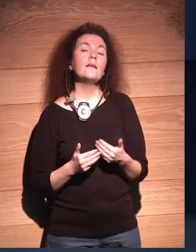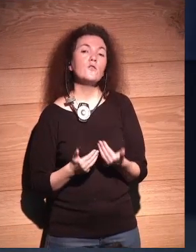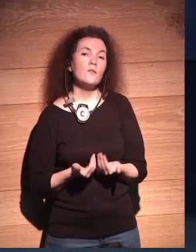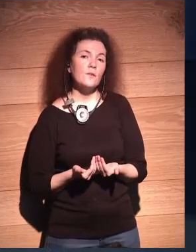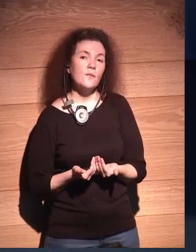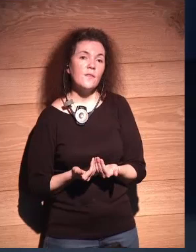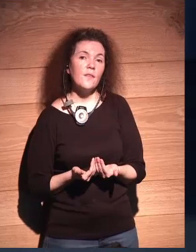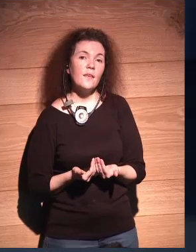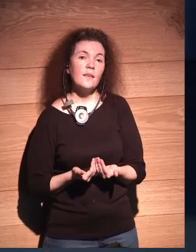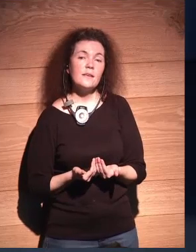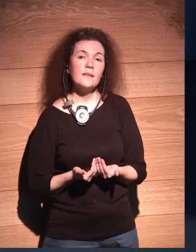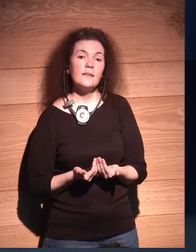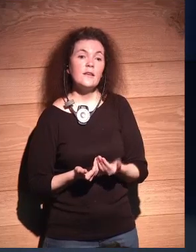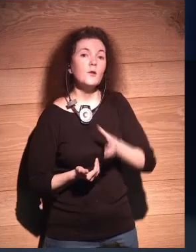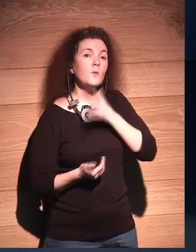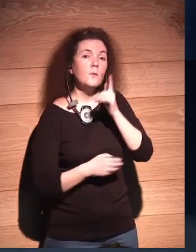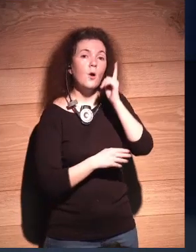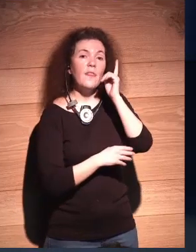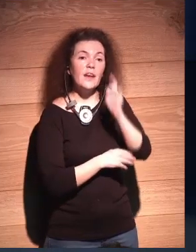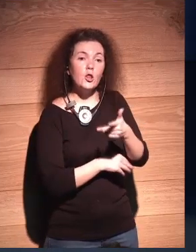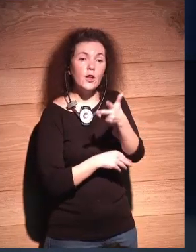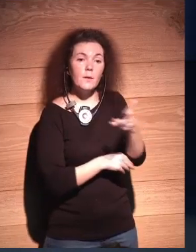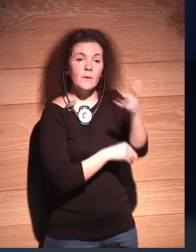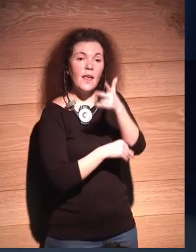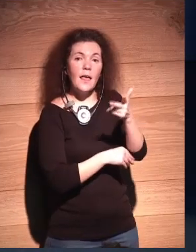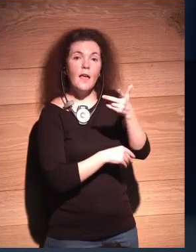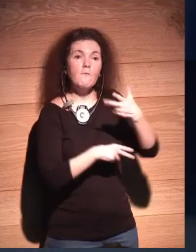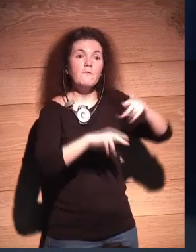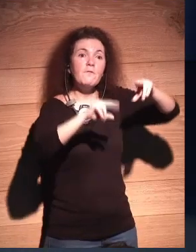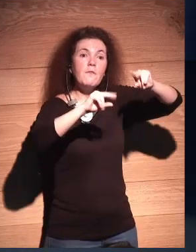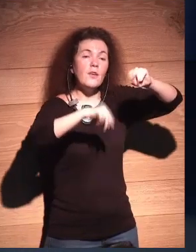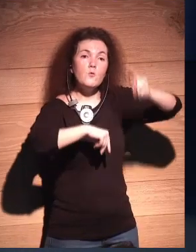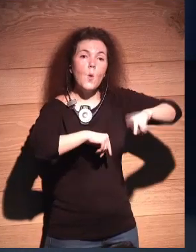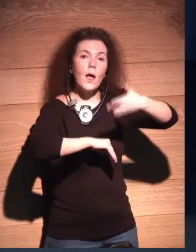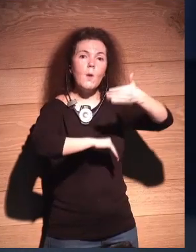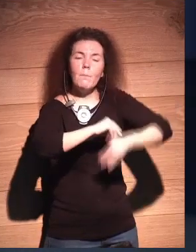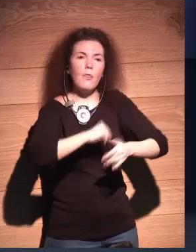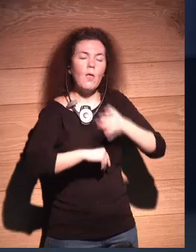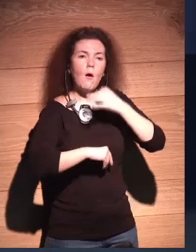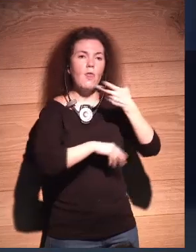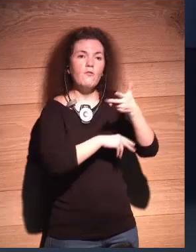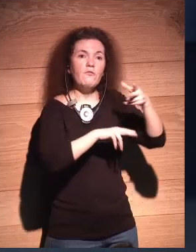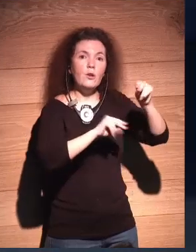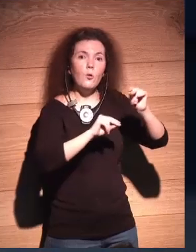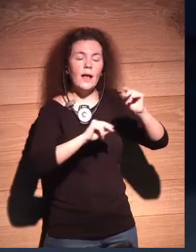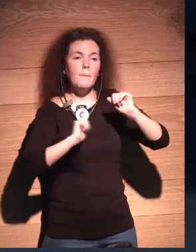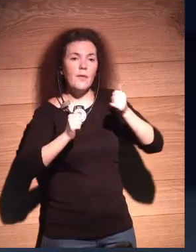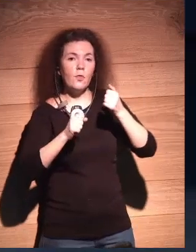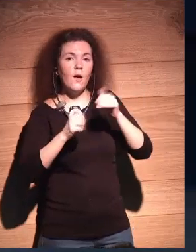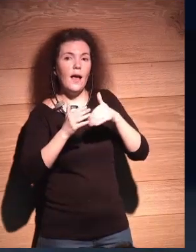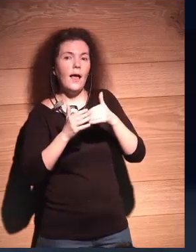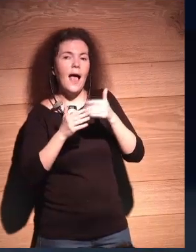was how I began to work with things. So I worked with a lot of different kinds